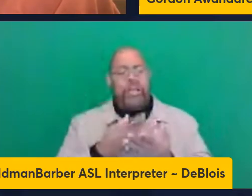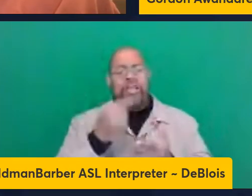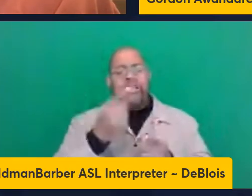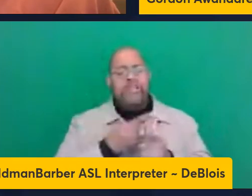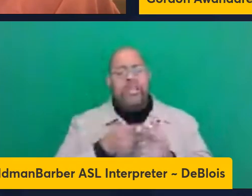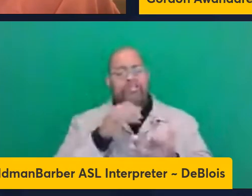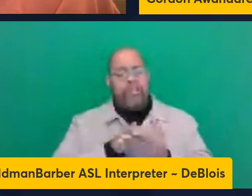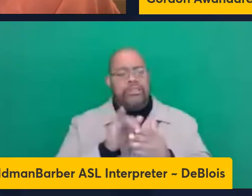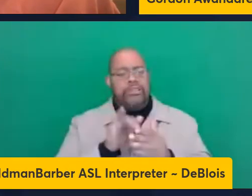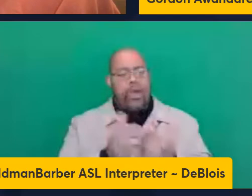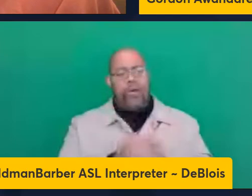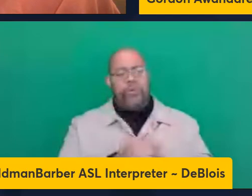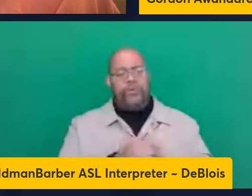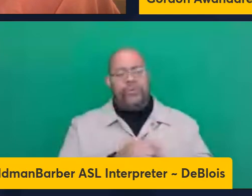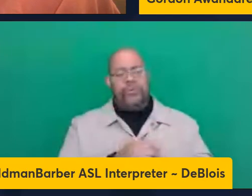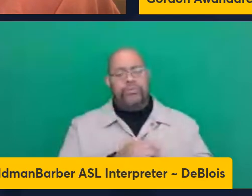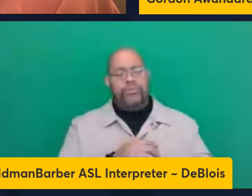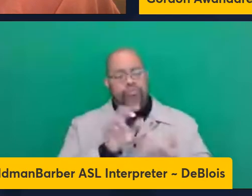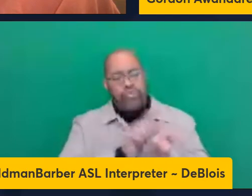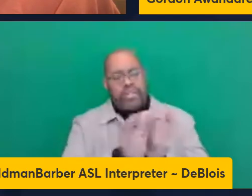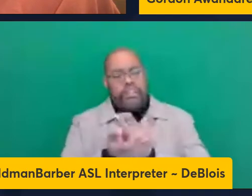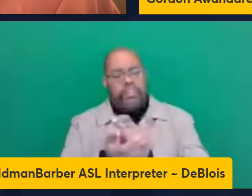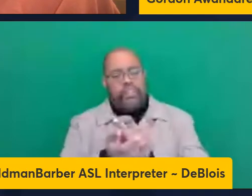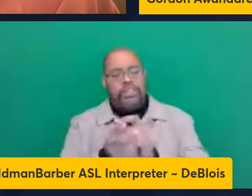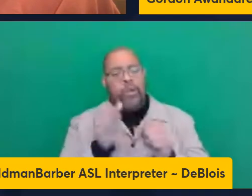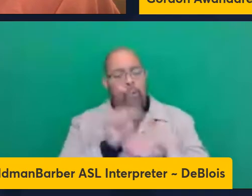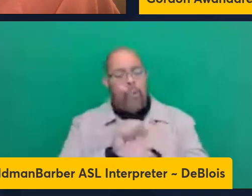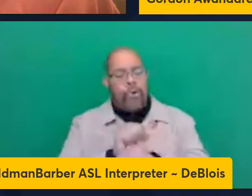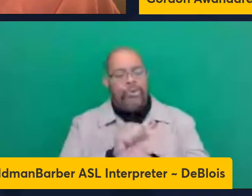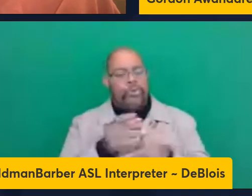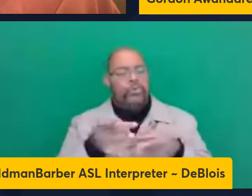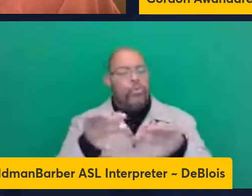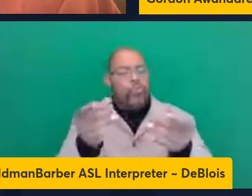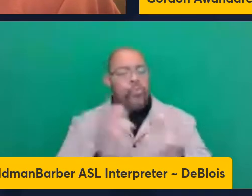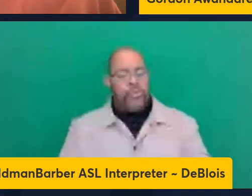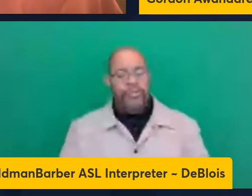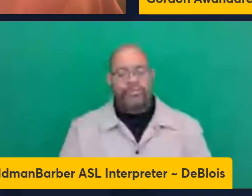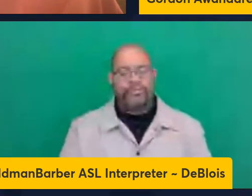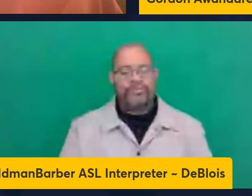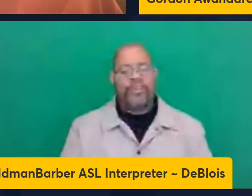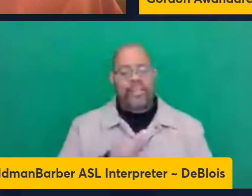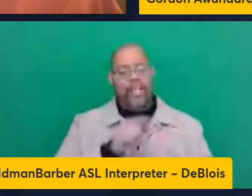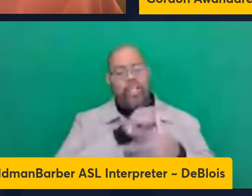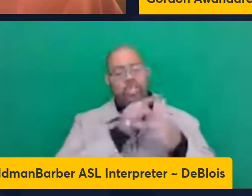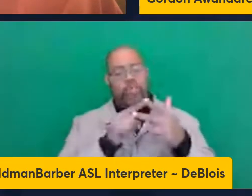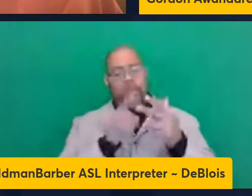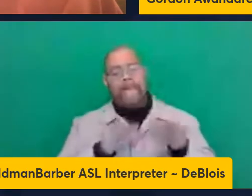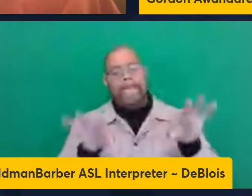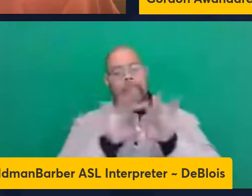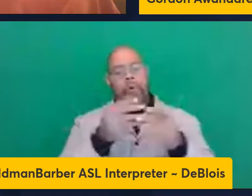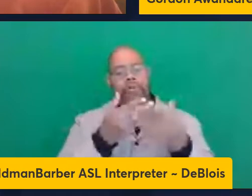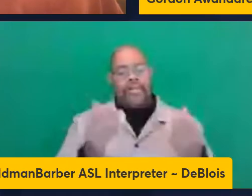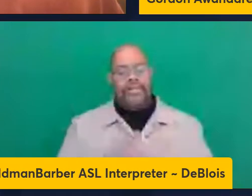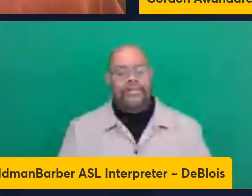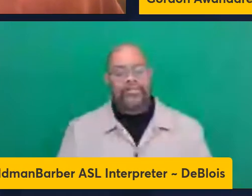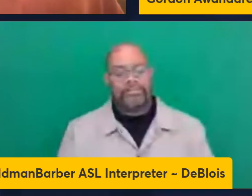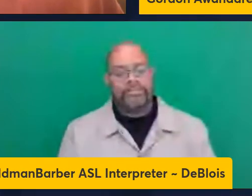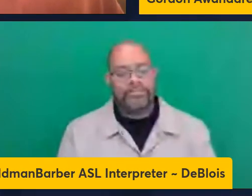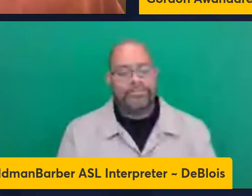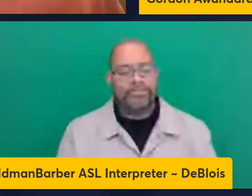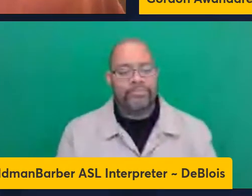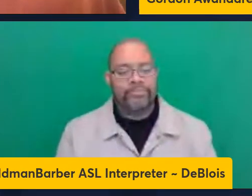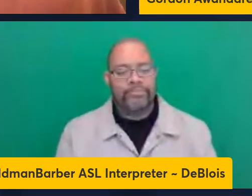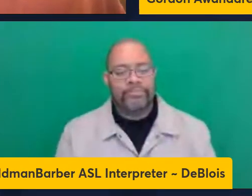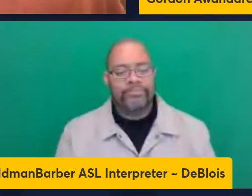that's how the transition works smoothly. So those are the three critical things. That's